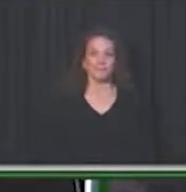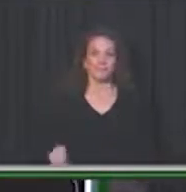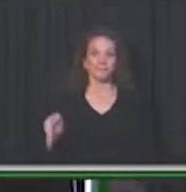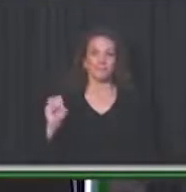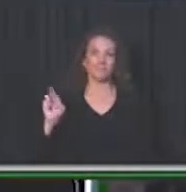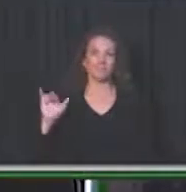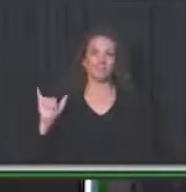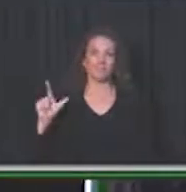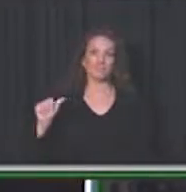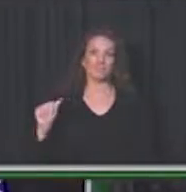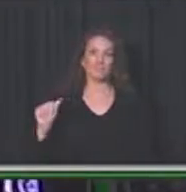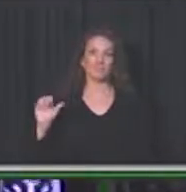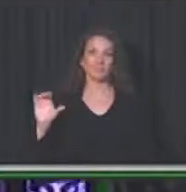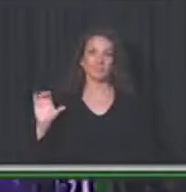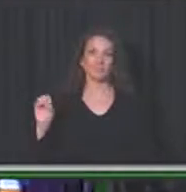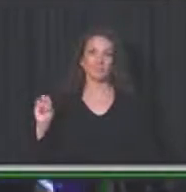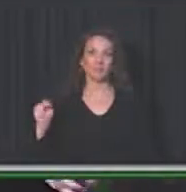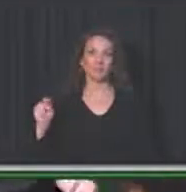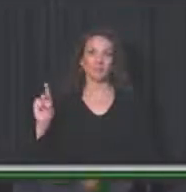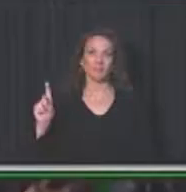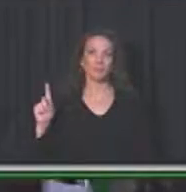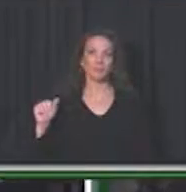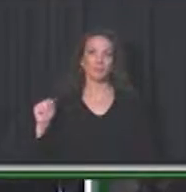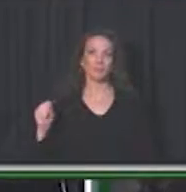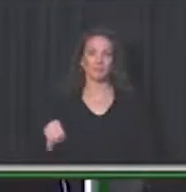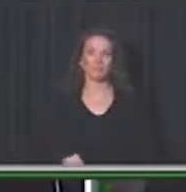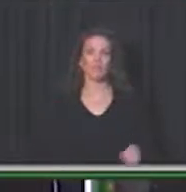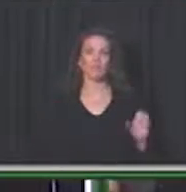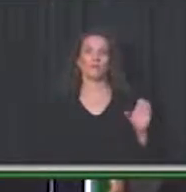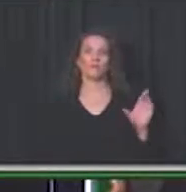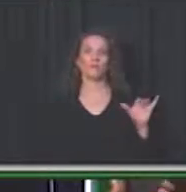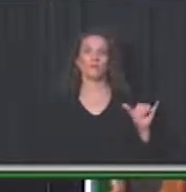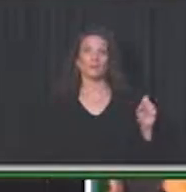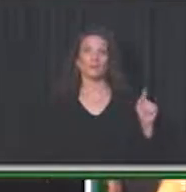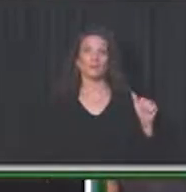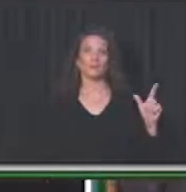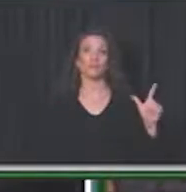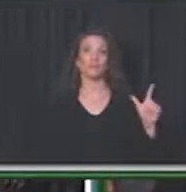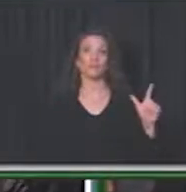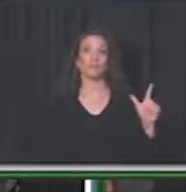Mariela Camargo. Crystal Ida Mosley.